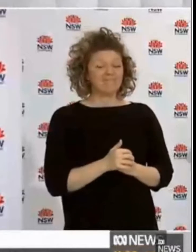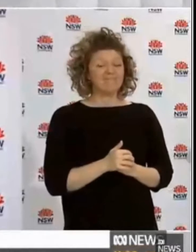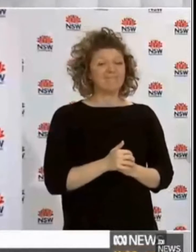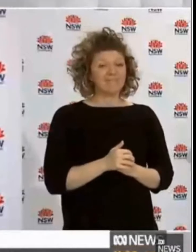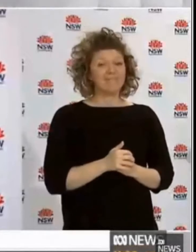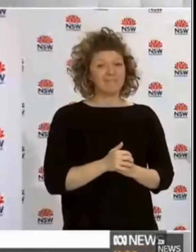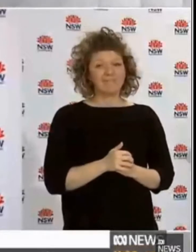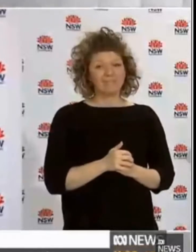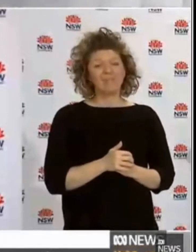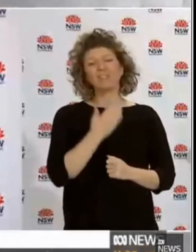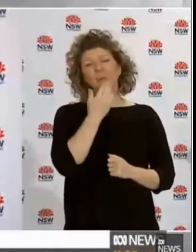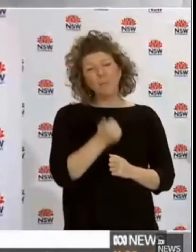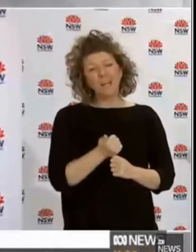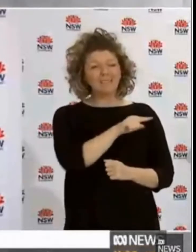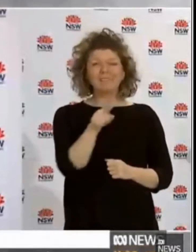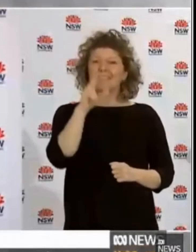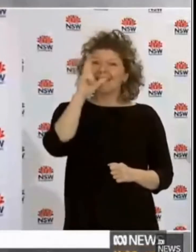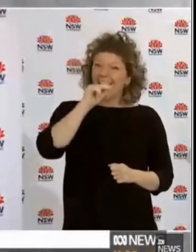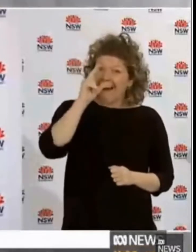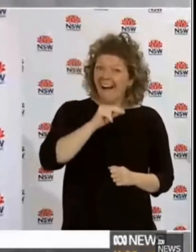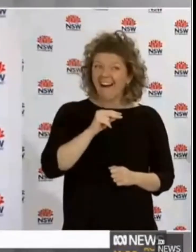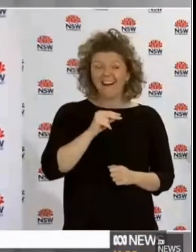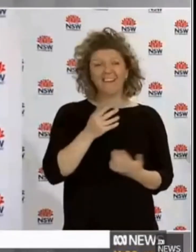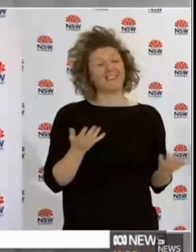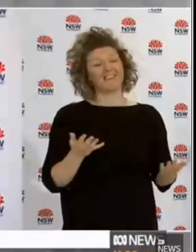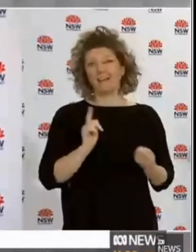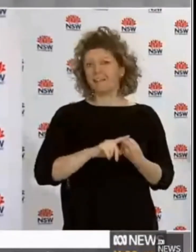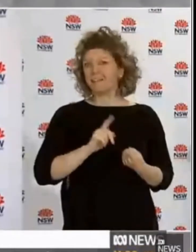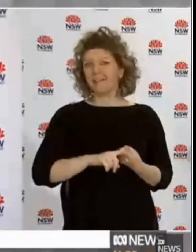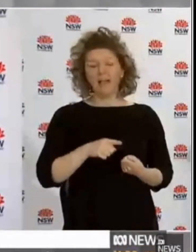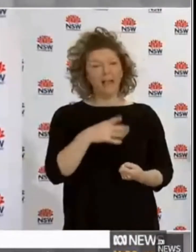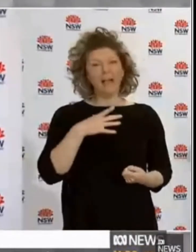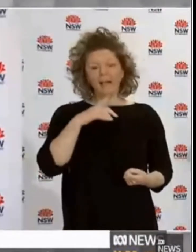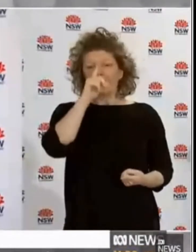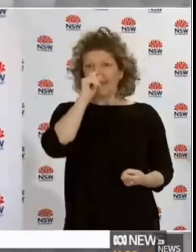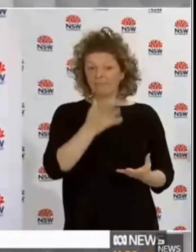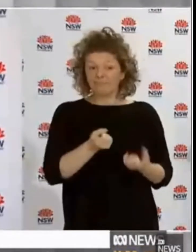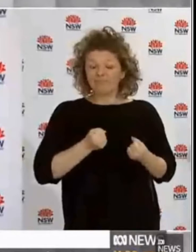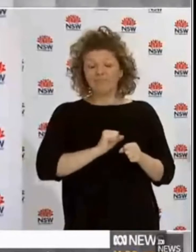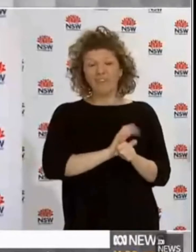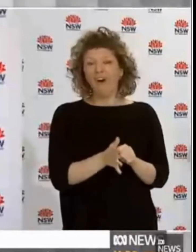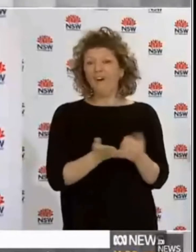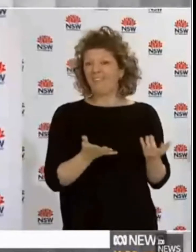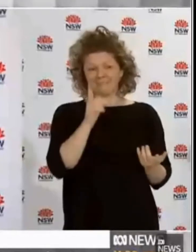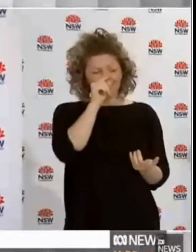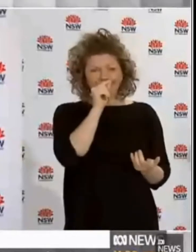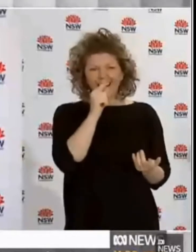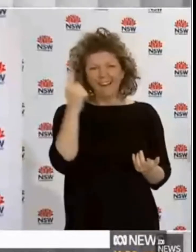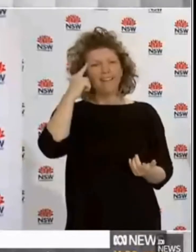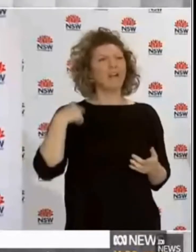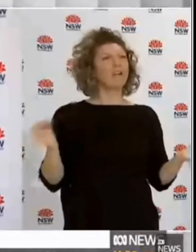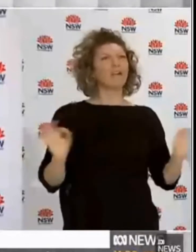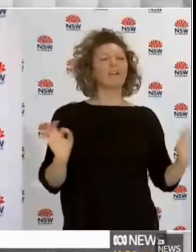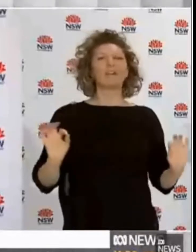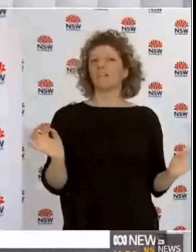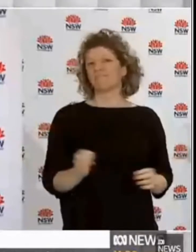my message to younger people is, please understand this is a virus that you can be susceptible to, and you can end